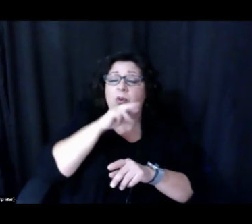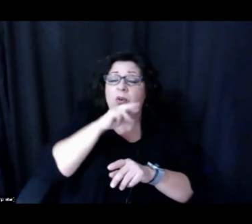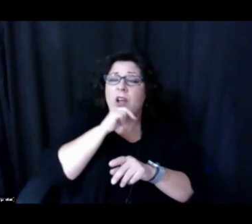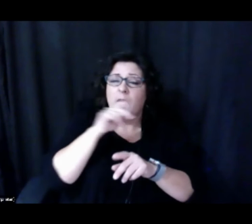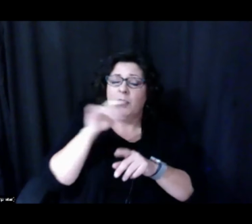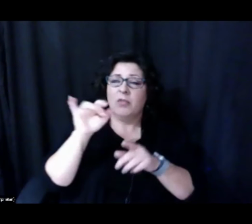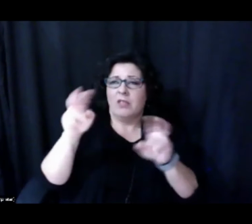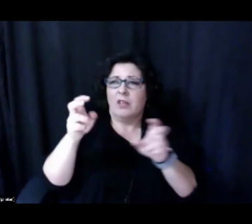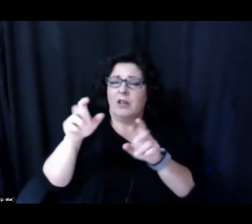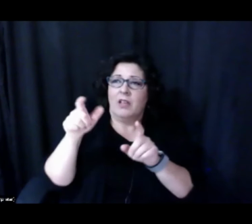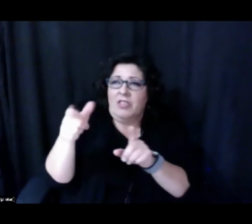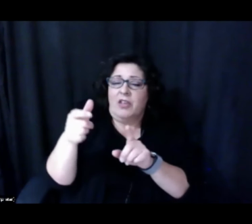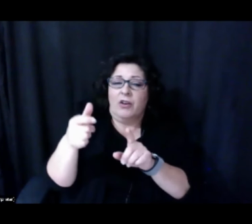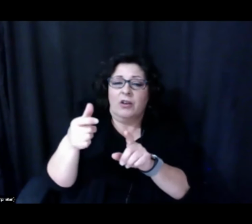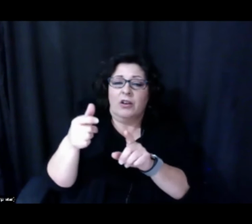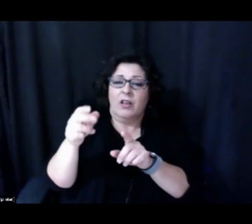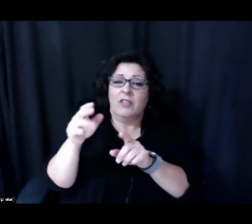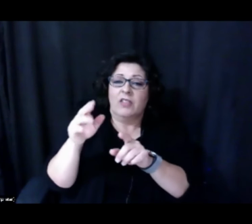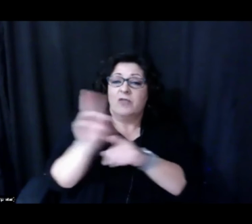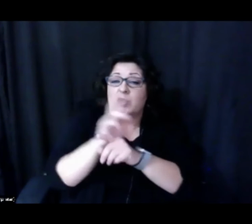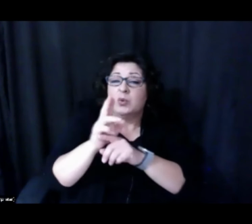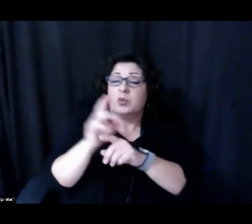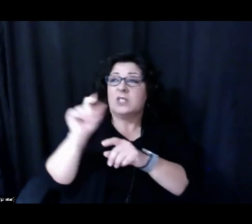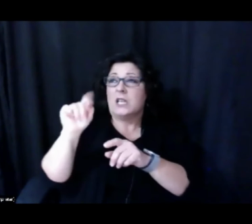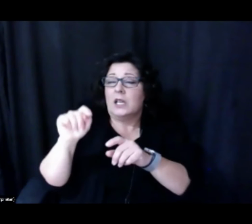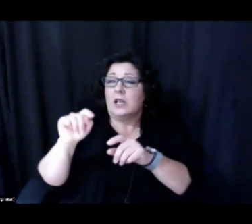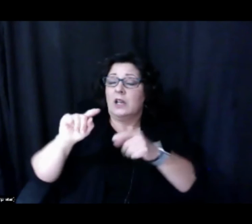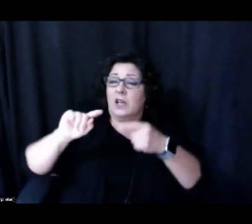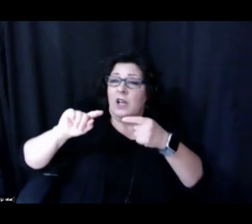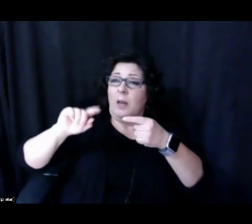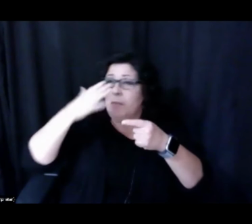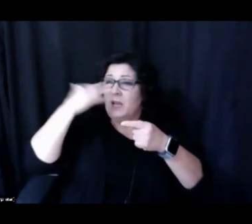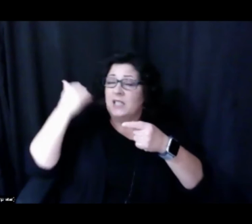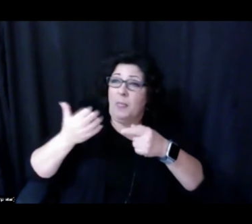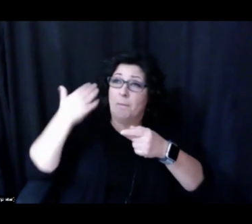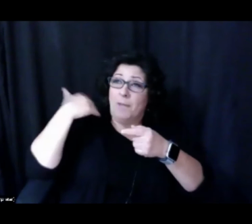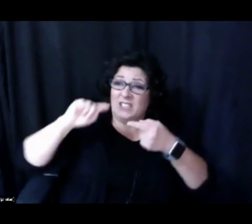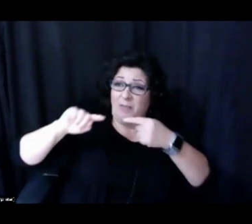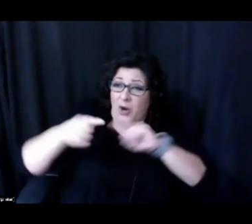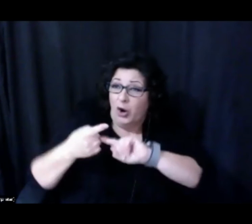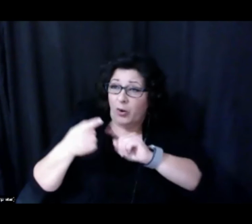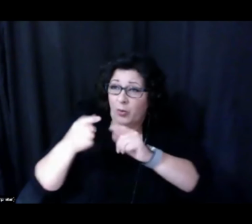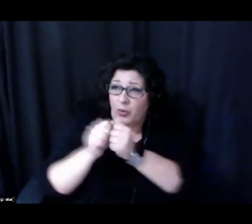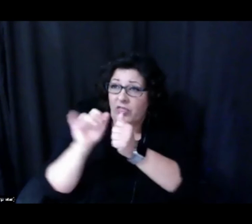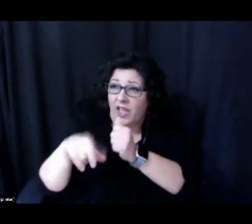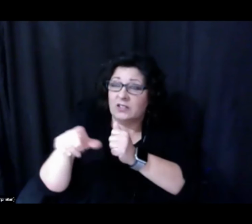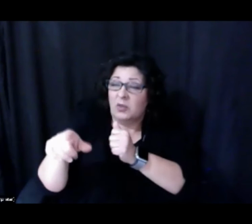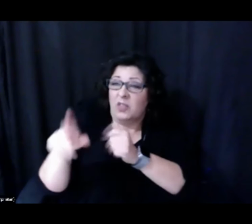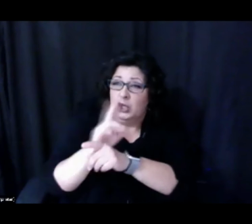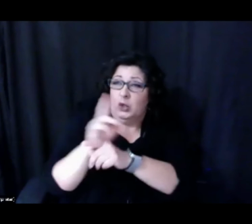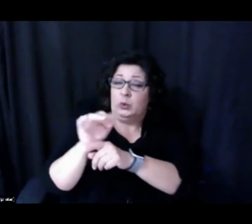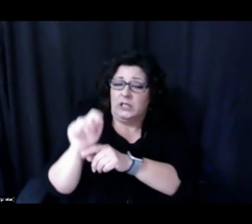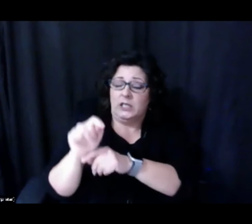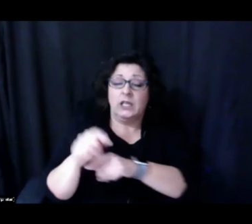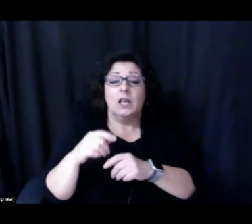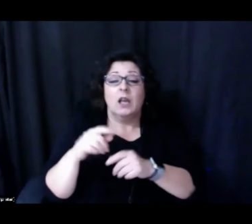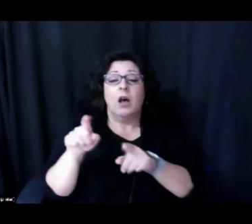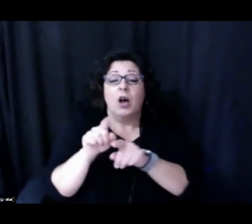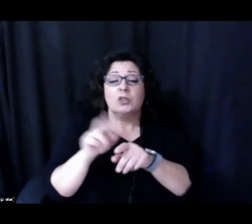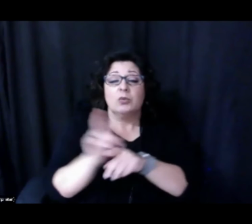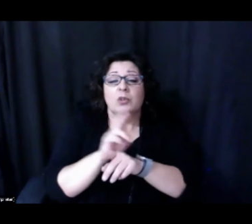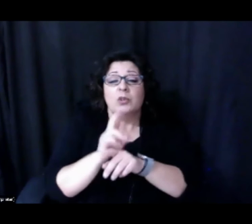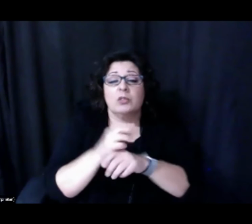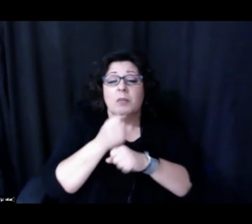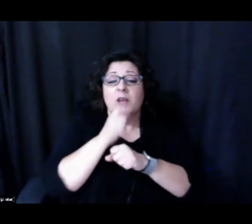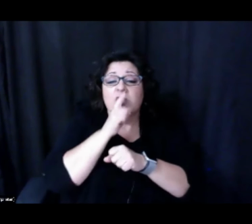it because it's been used against them harmfully. And so I've definitely seen that. But we also do want to make sure